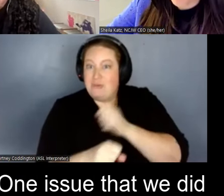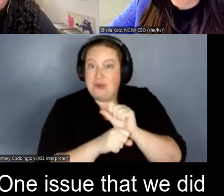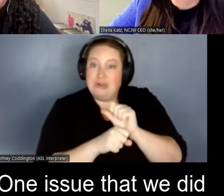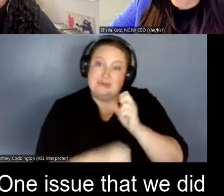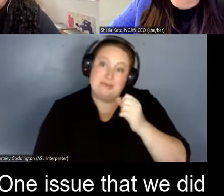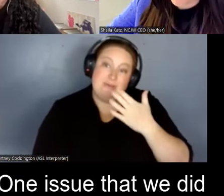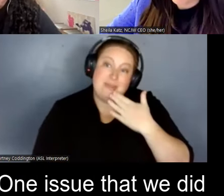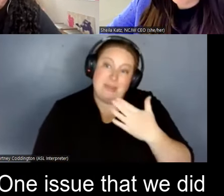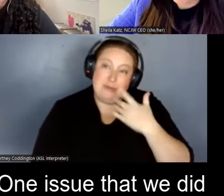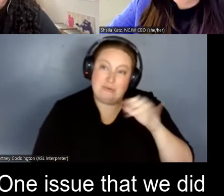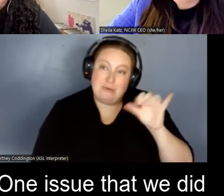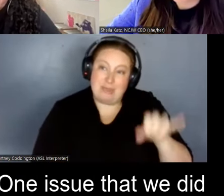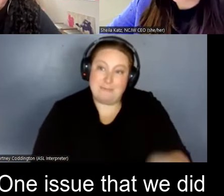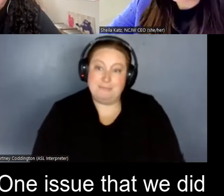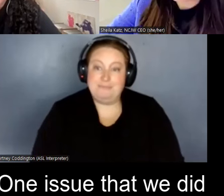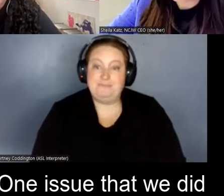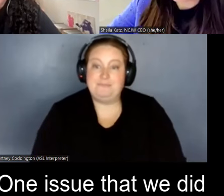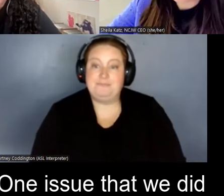that.